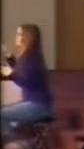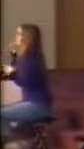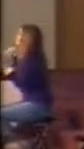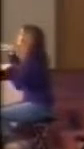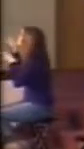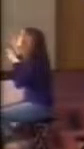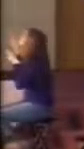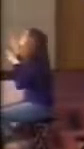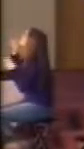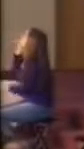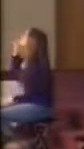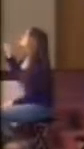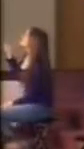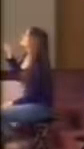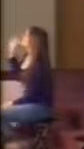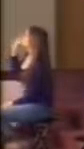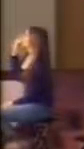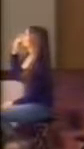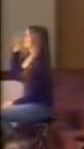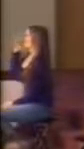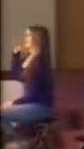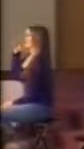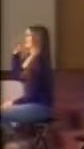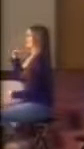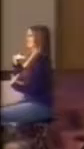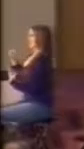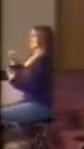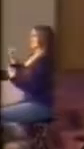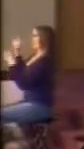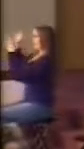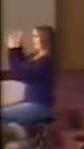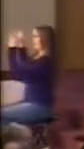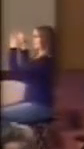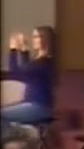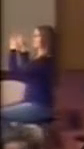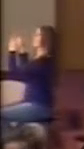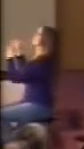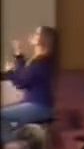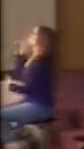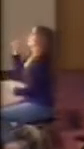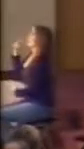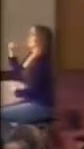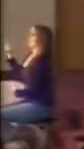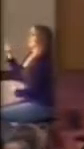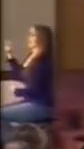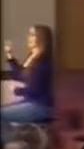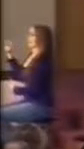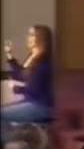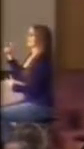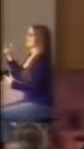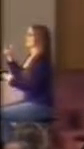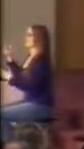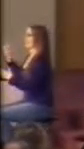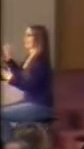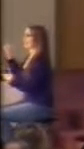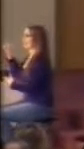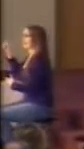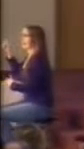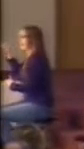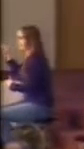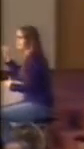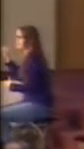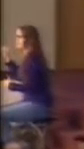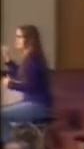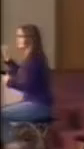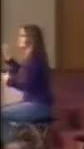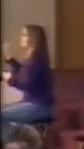sky and he saw a very strange and interesting cloud formation. And what he saw were three letters clearly depicted in the clouds. Those